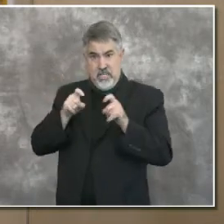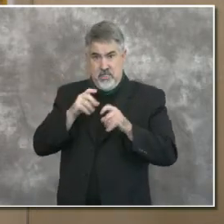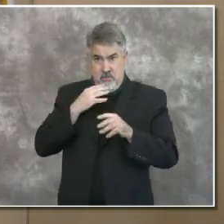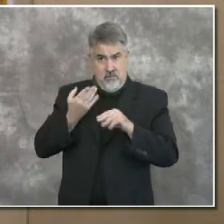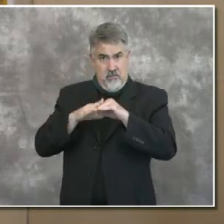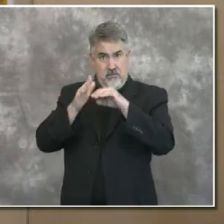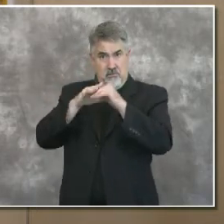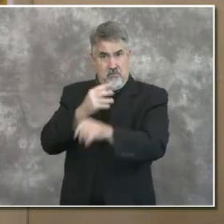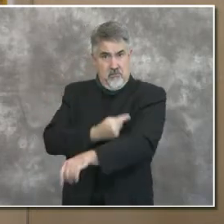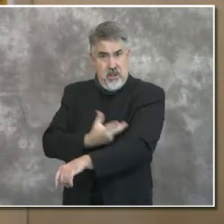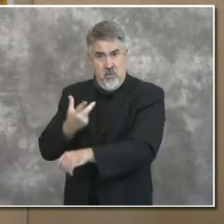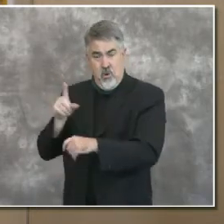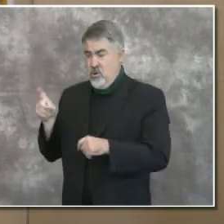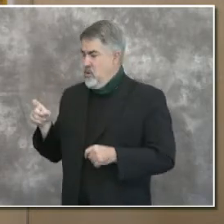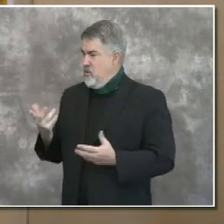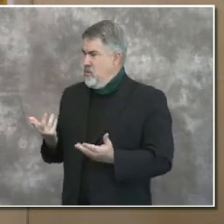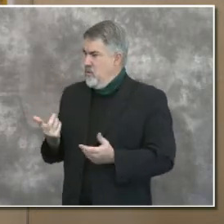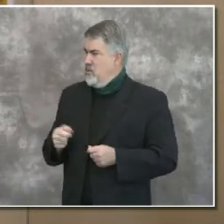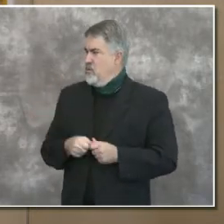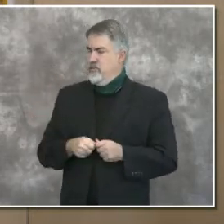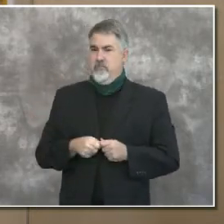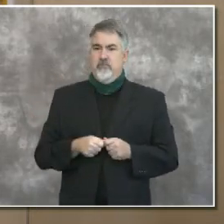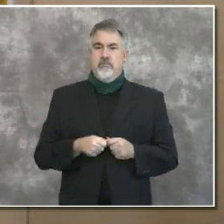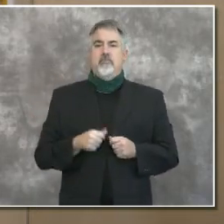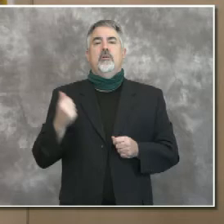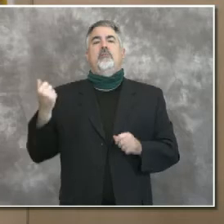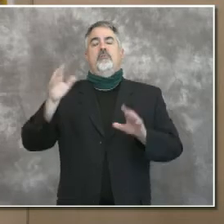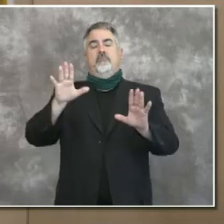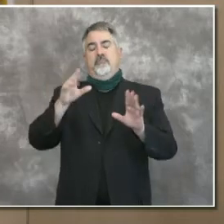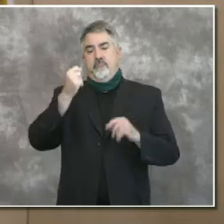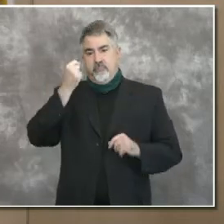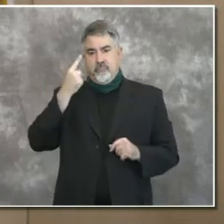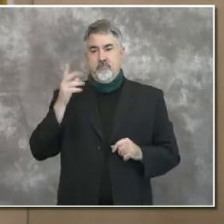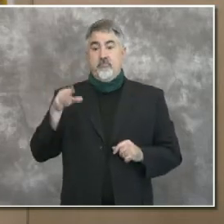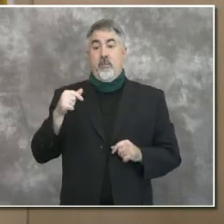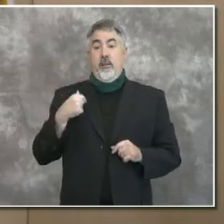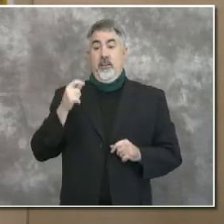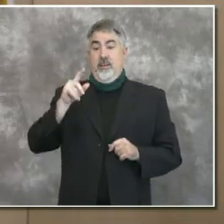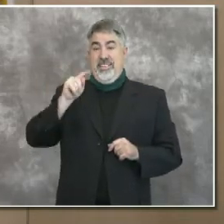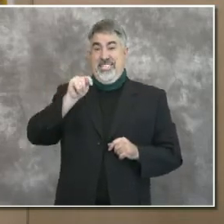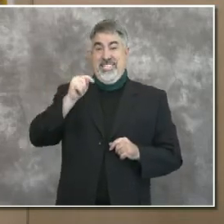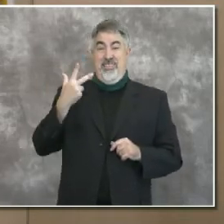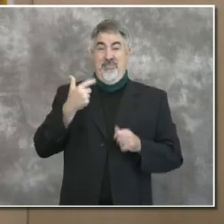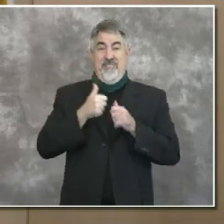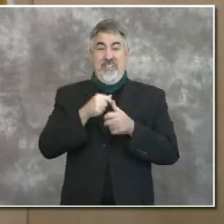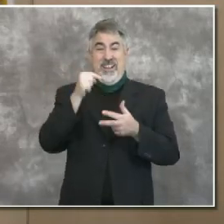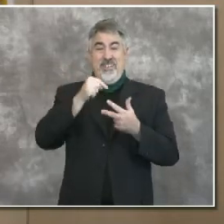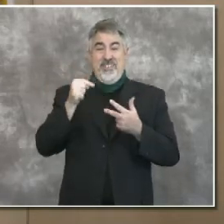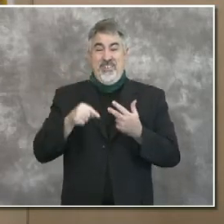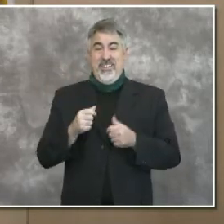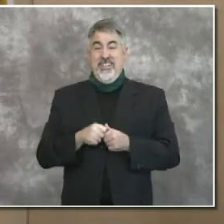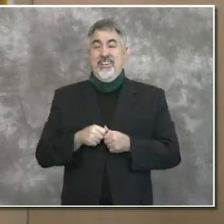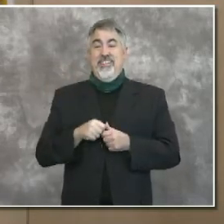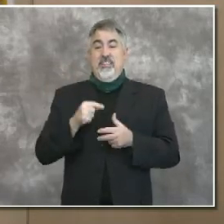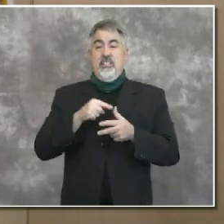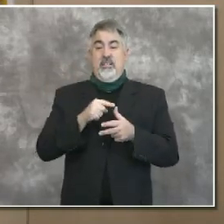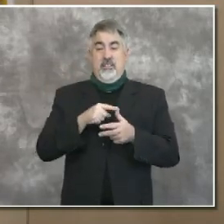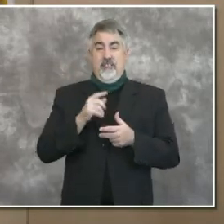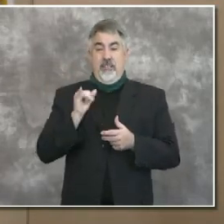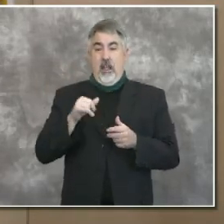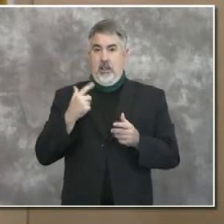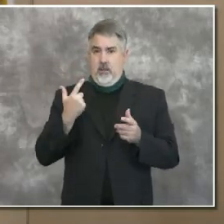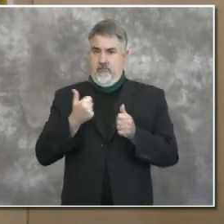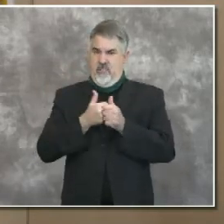The push for testing that we are currently in the T3 strategy that our agency director